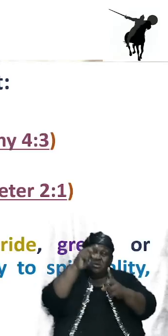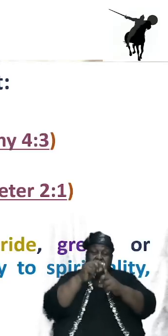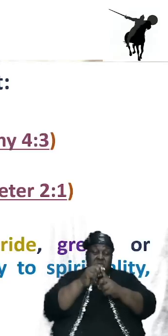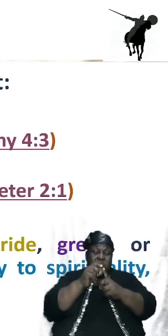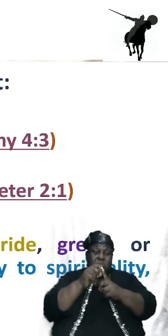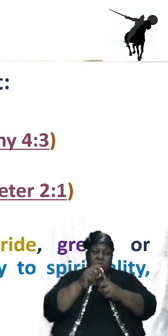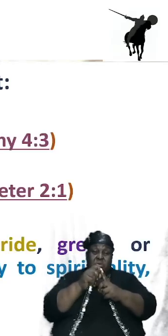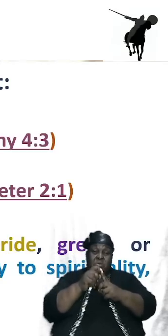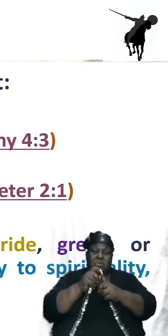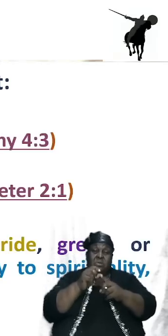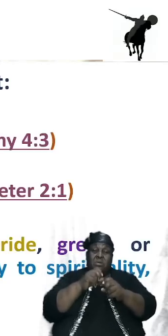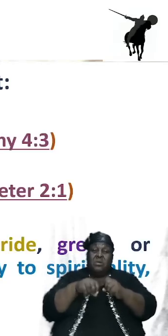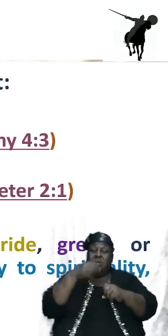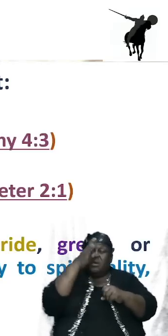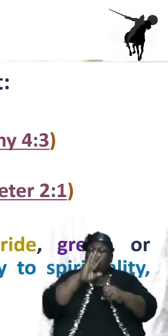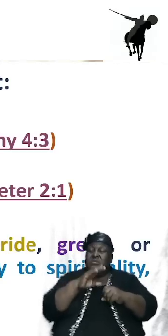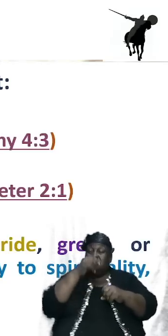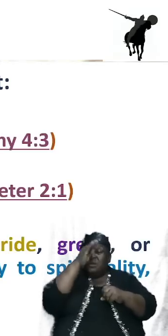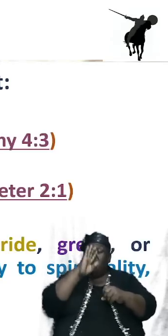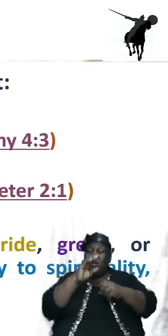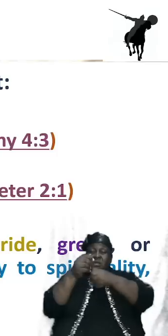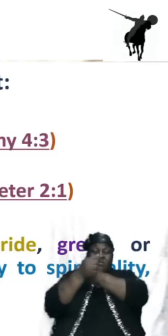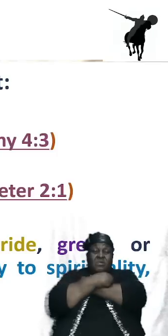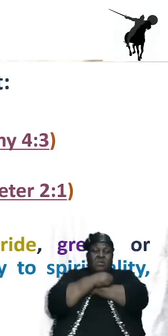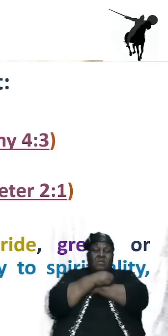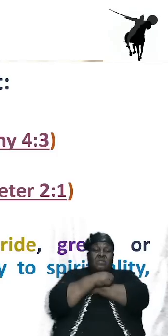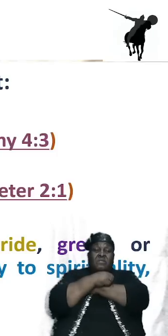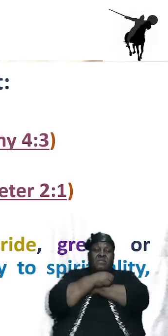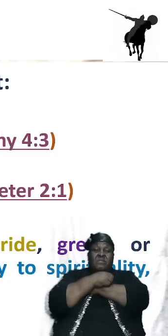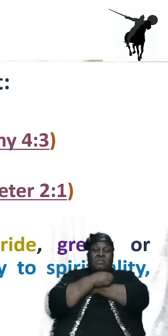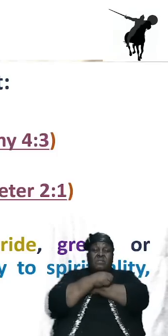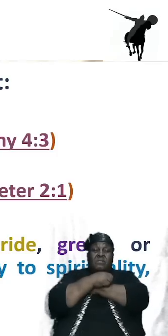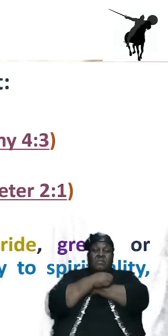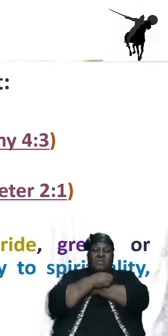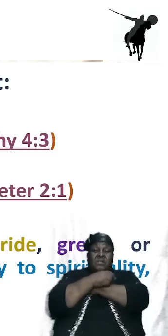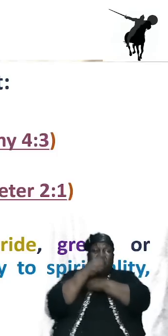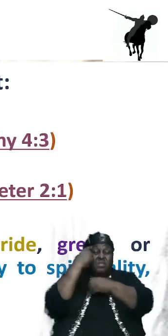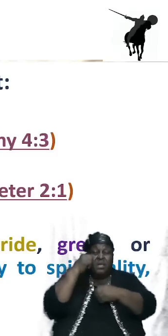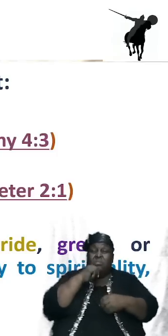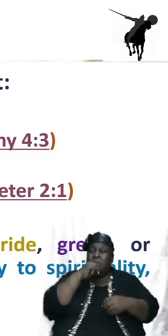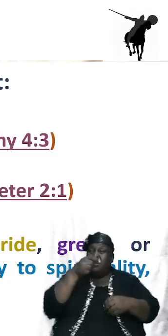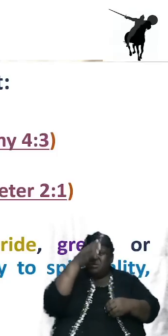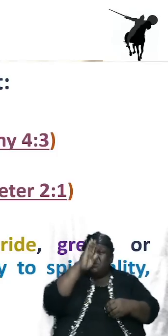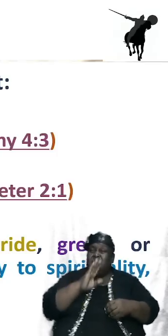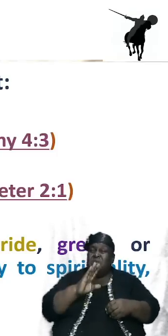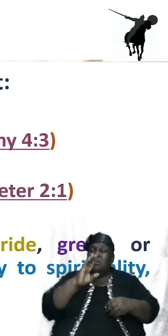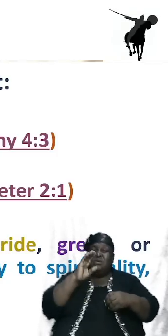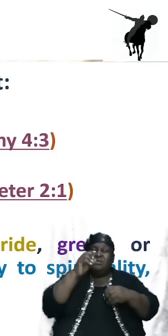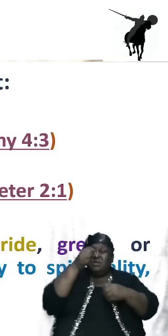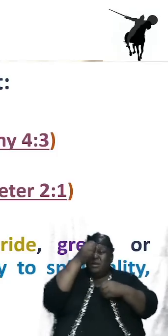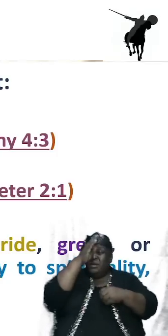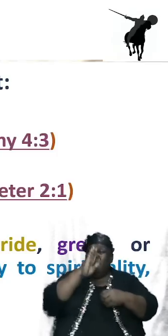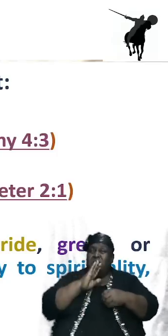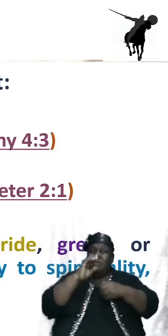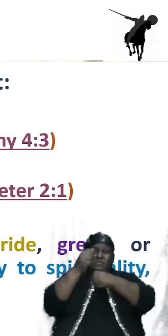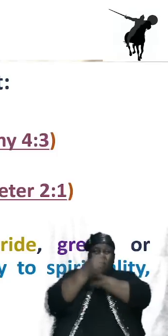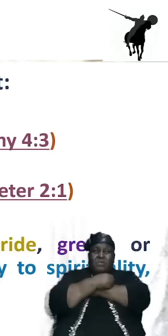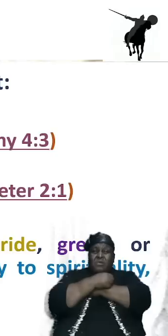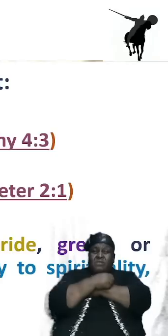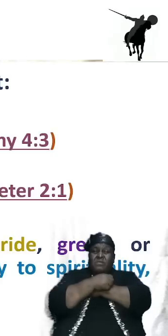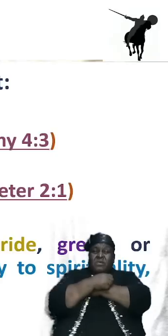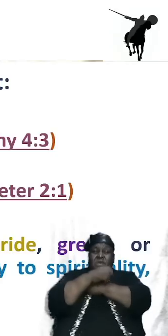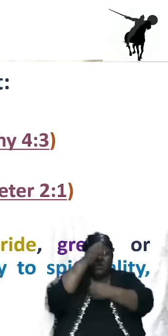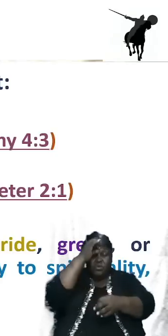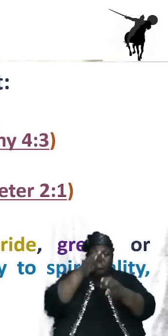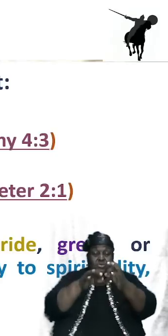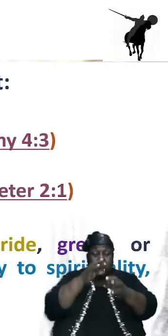because God is a God of love, it means that he will not judge you. Amen. He's a God of love and he loves you so much. Amen. But he's